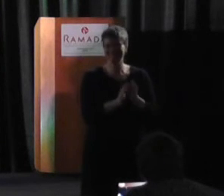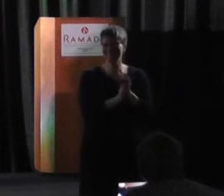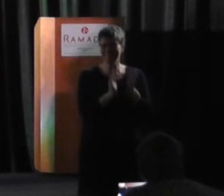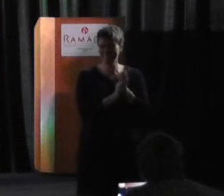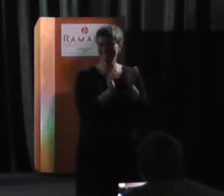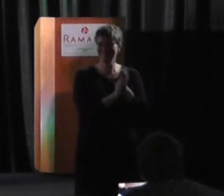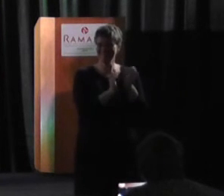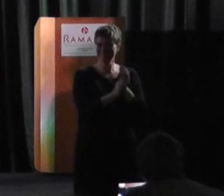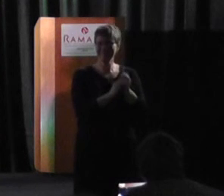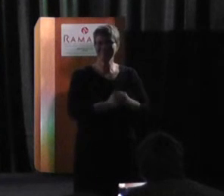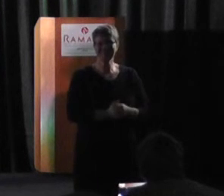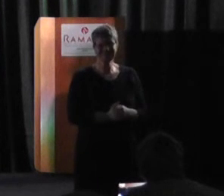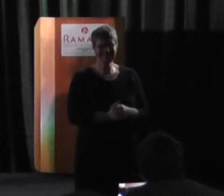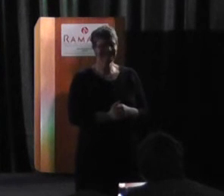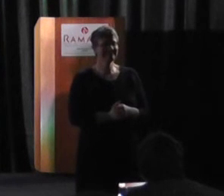Okay.